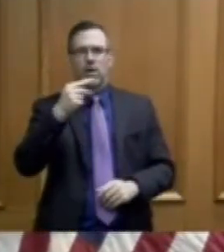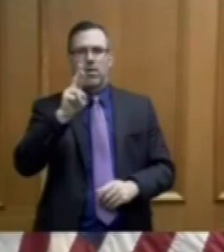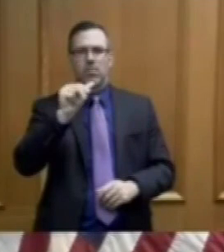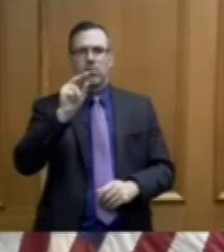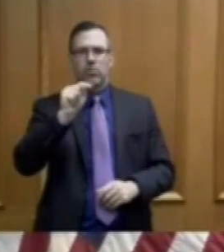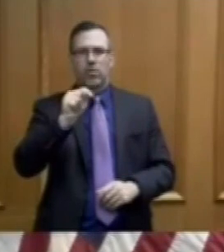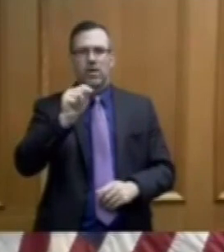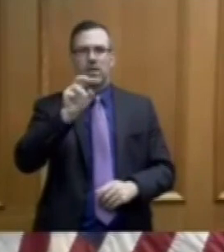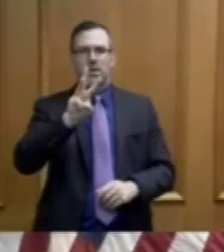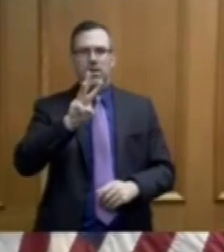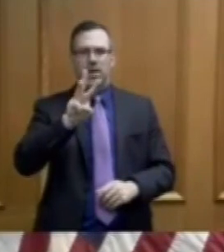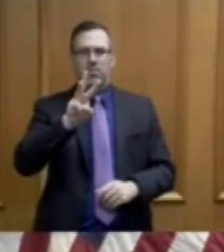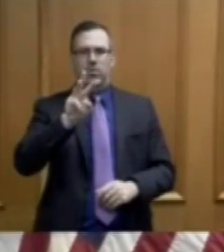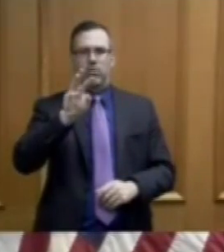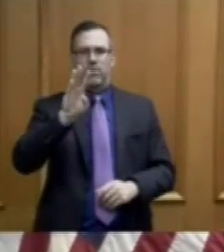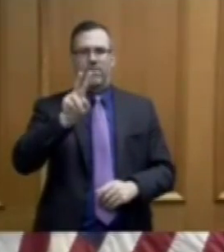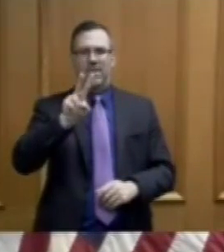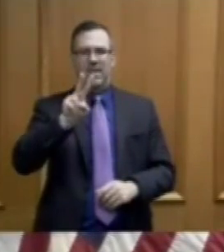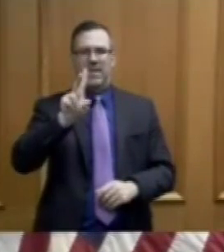WVLT. Robert, your line is open.